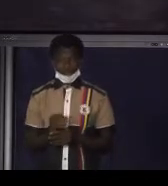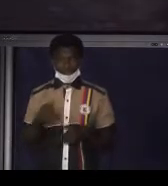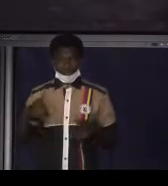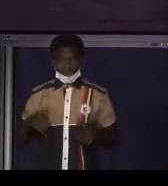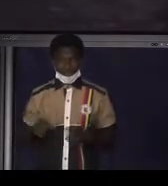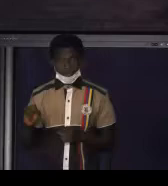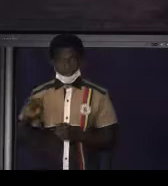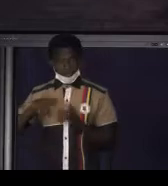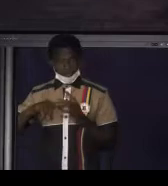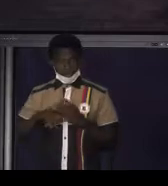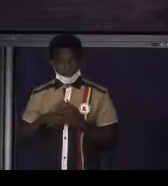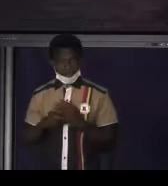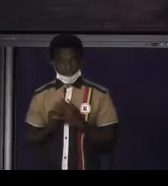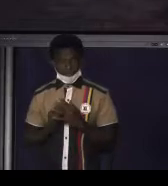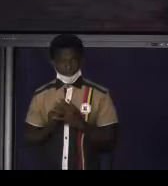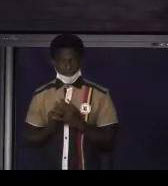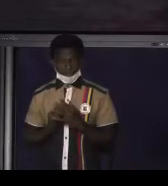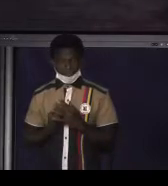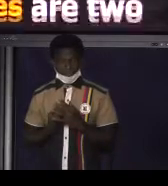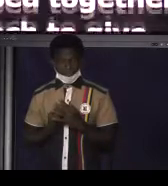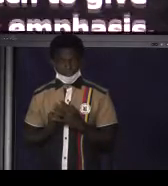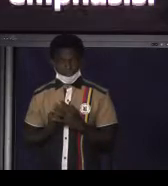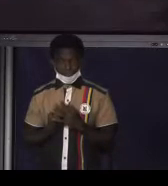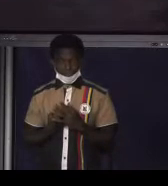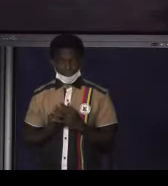So, let's begin.